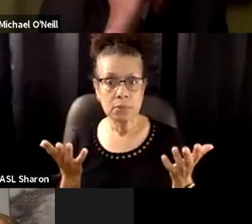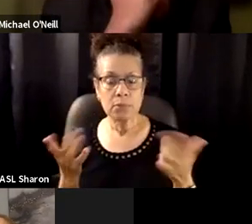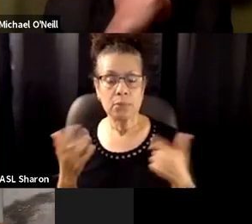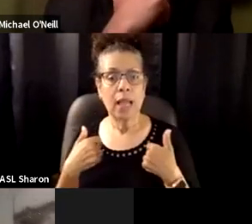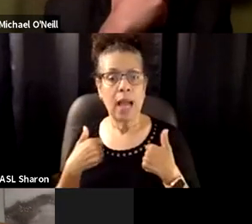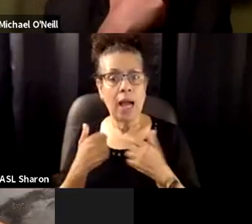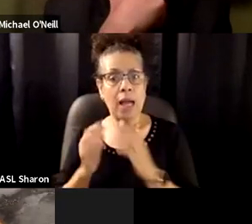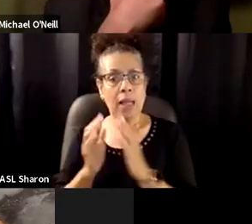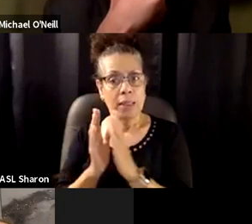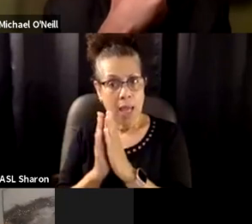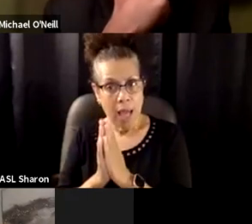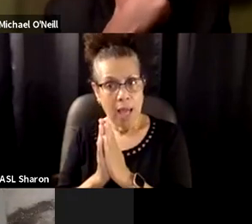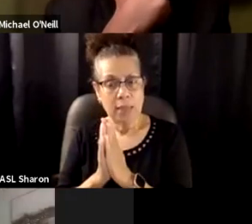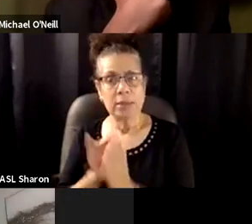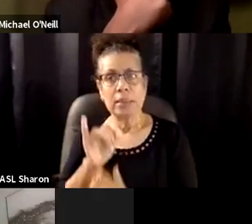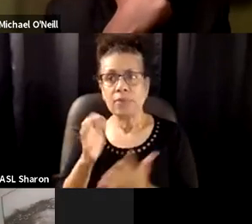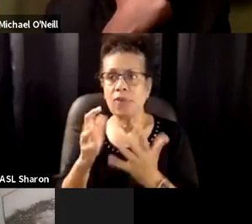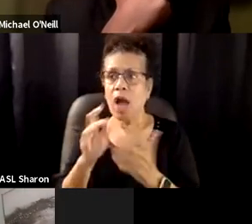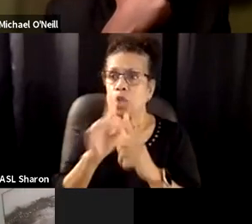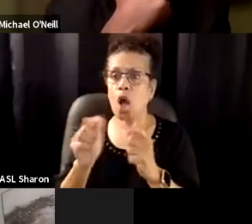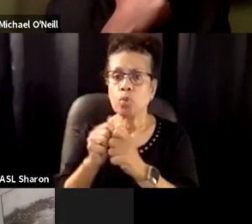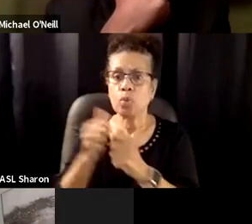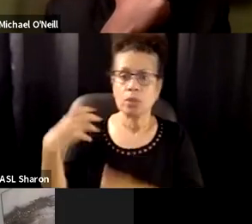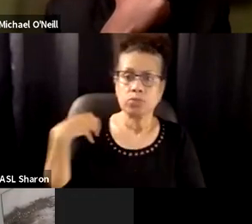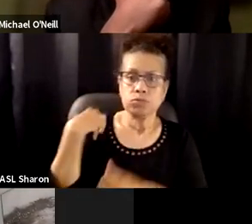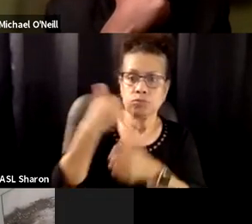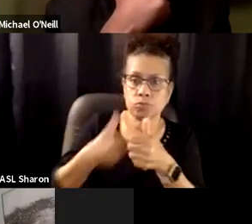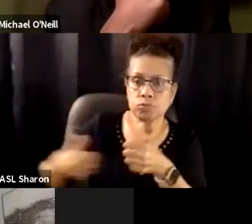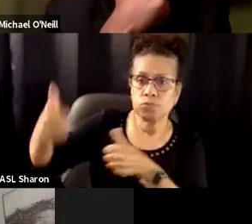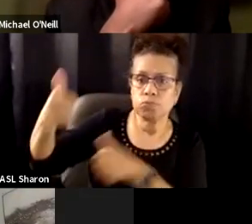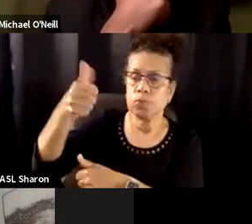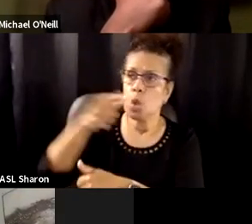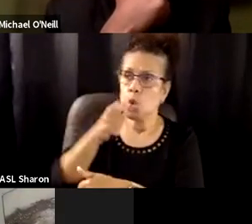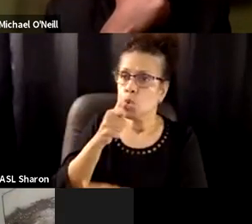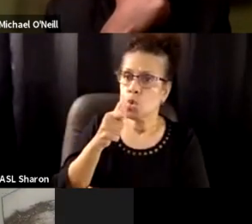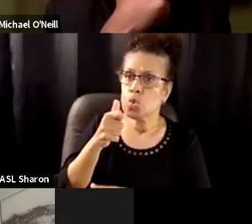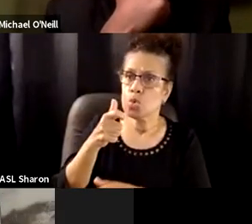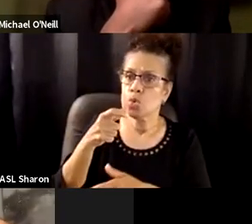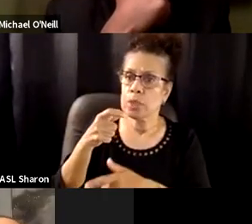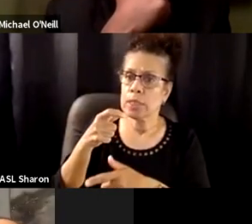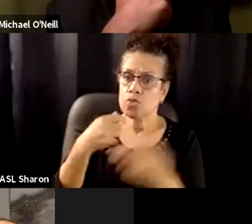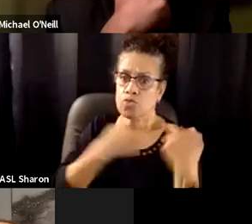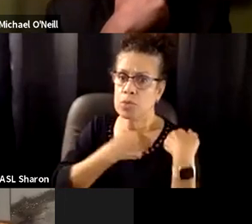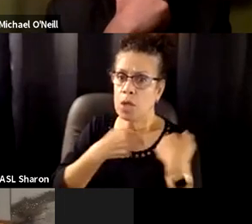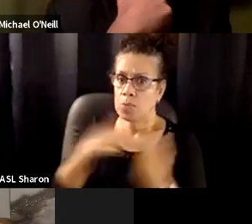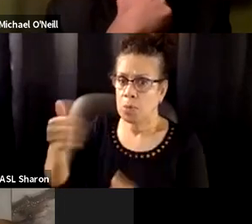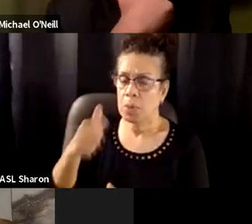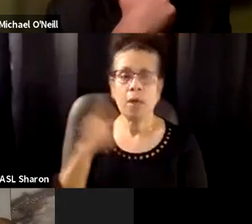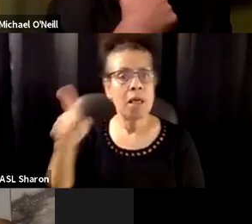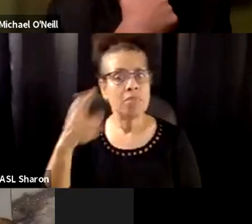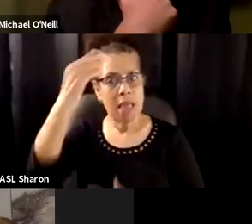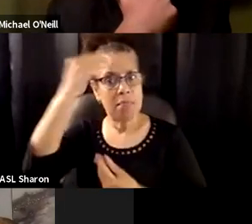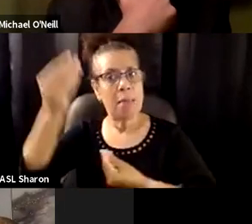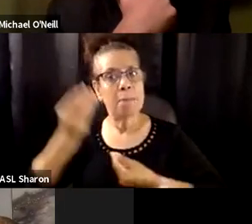if i can speak to the person in charge of transporting my kids and i received the message